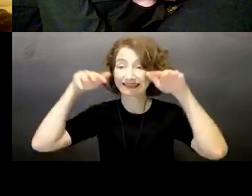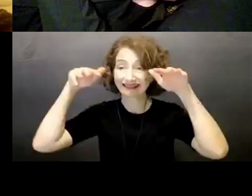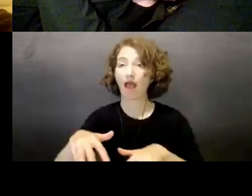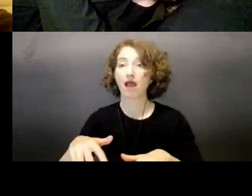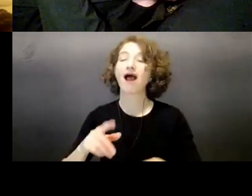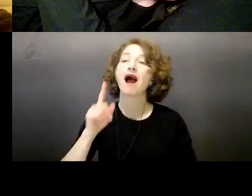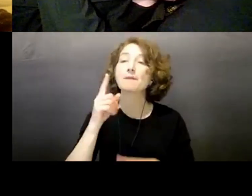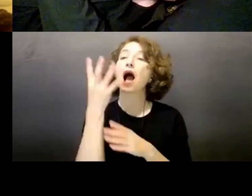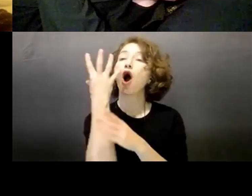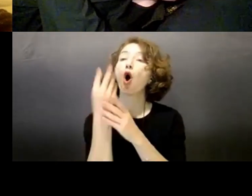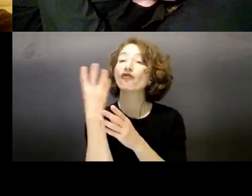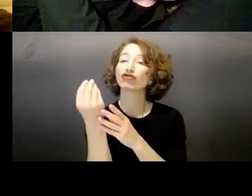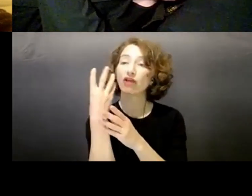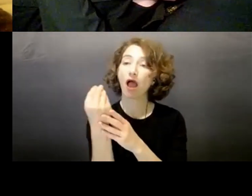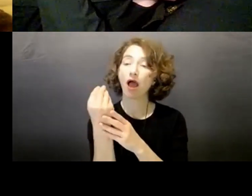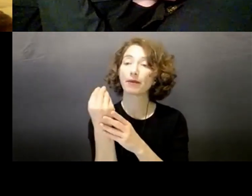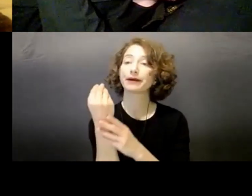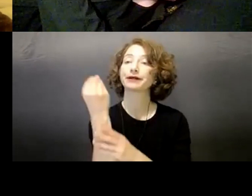have recorded